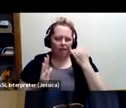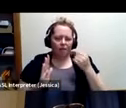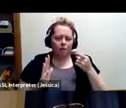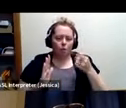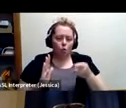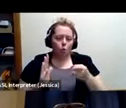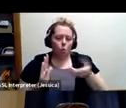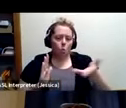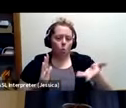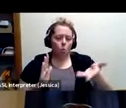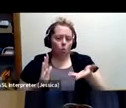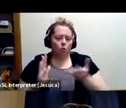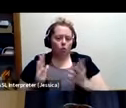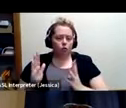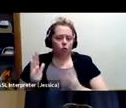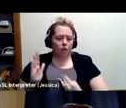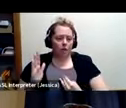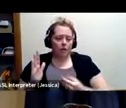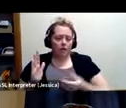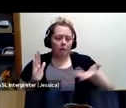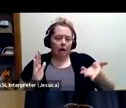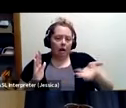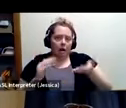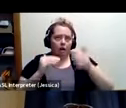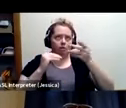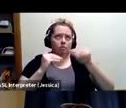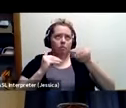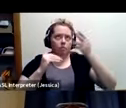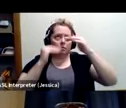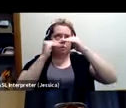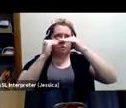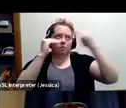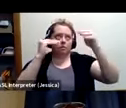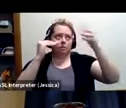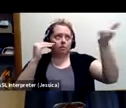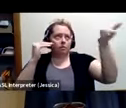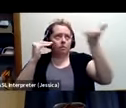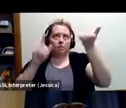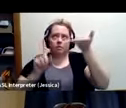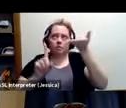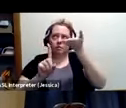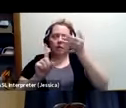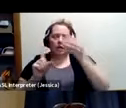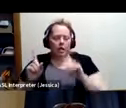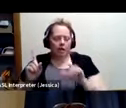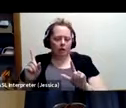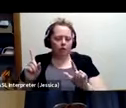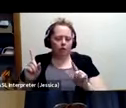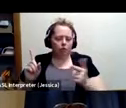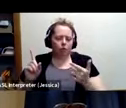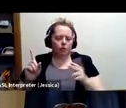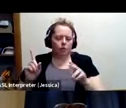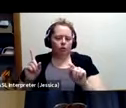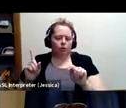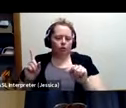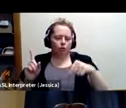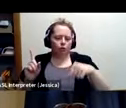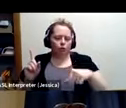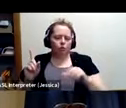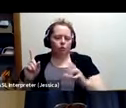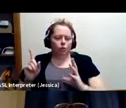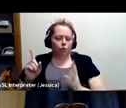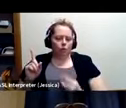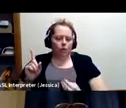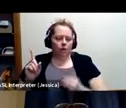paid. And if it's an LGBTQ organization, trans and non-binary people should be getting paid a lot to